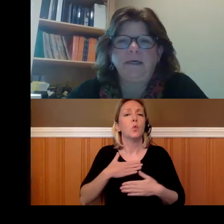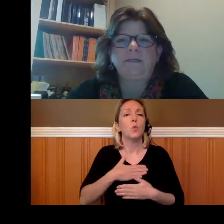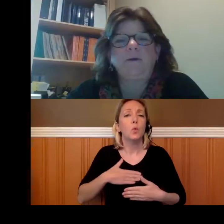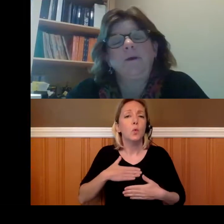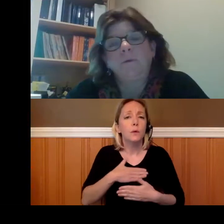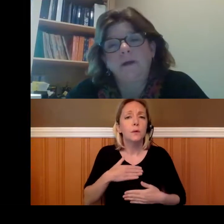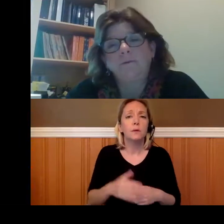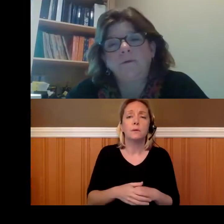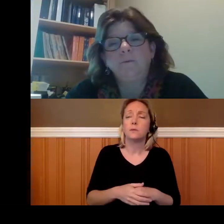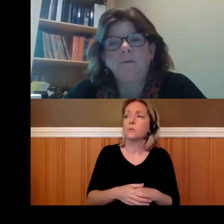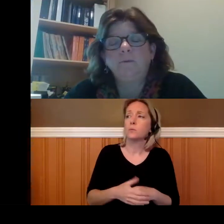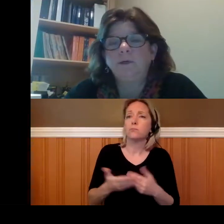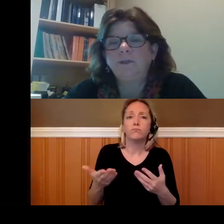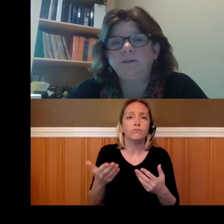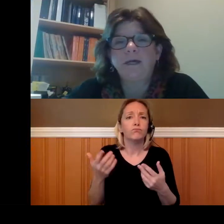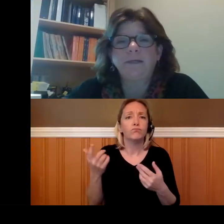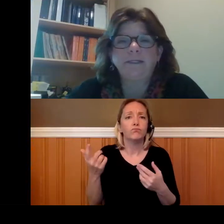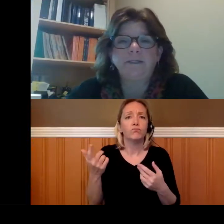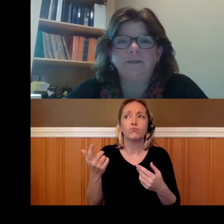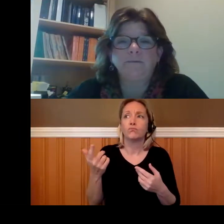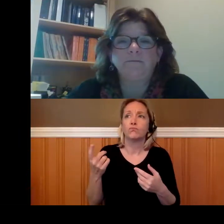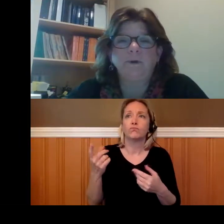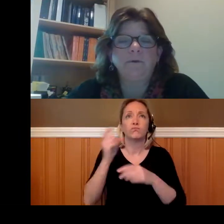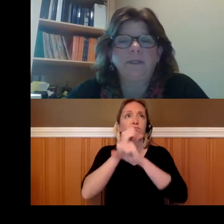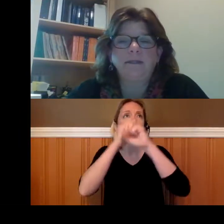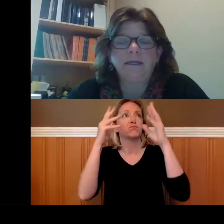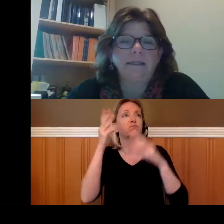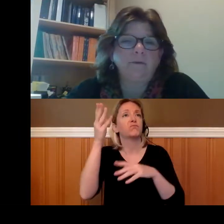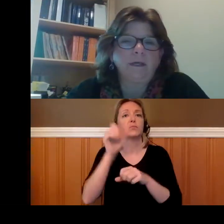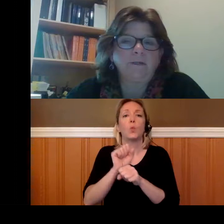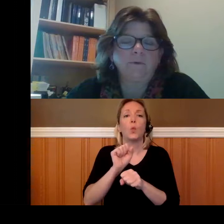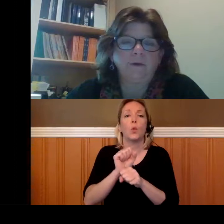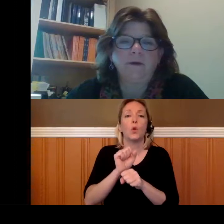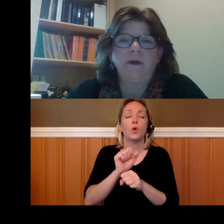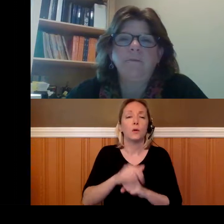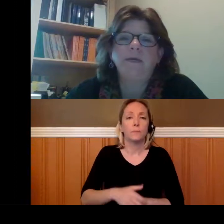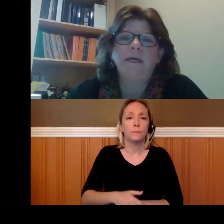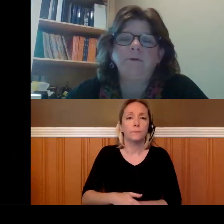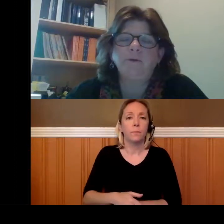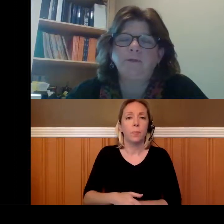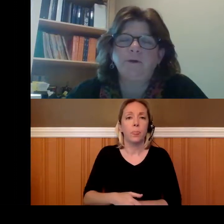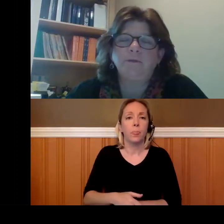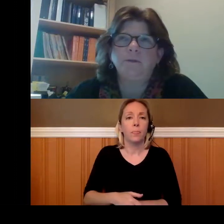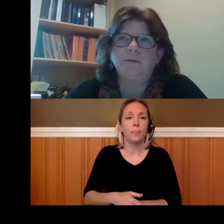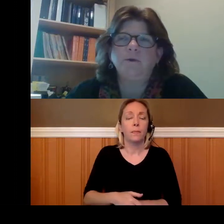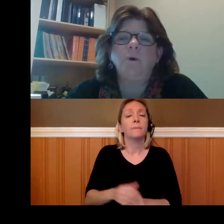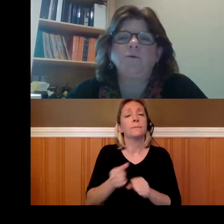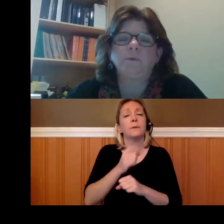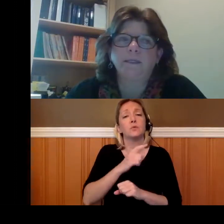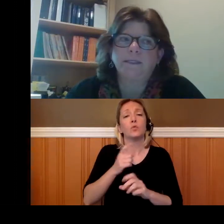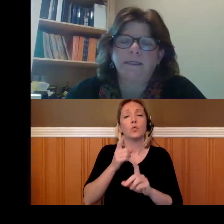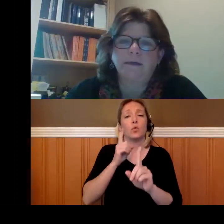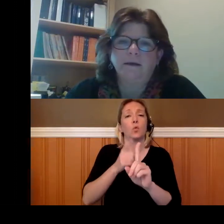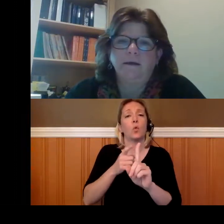to employment, what does your child like to do? Where would they think they would like to work? But keep those goals realistic. We've